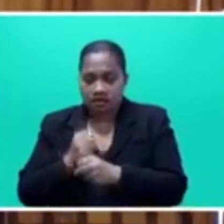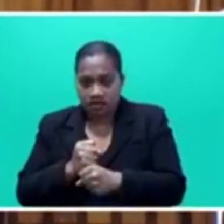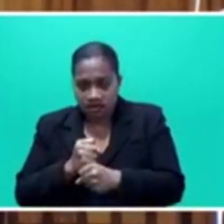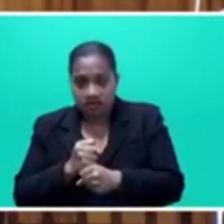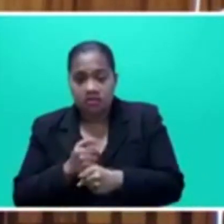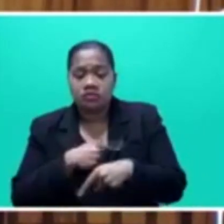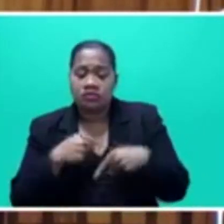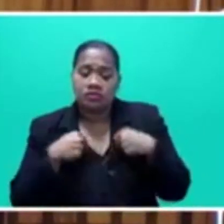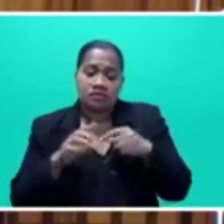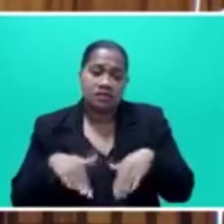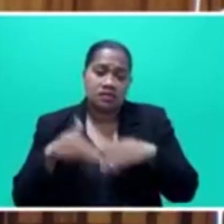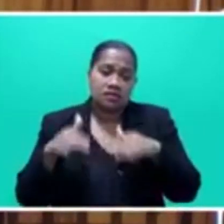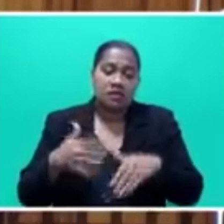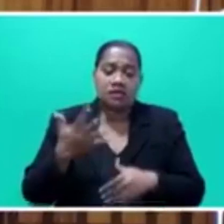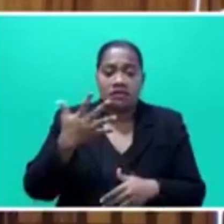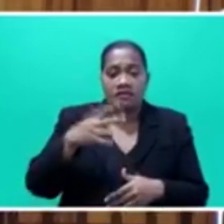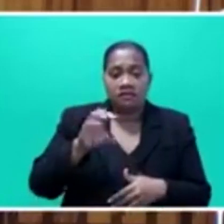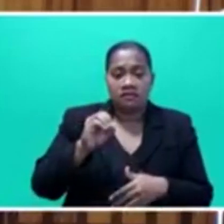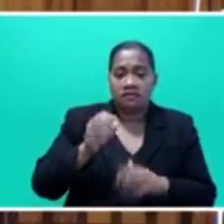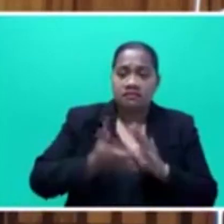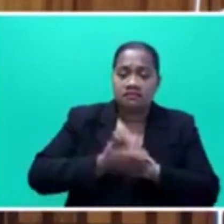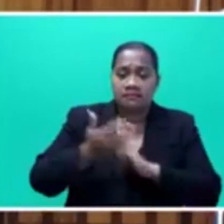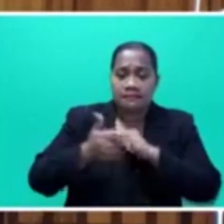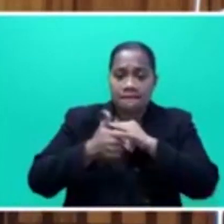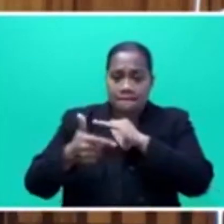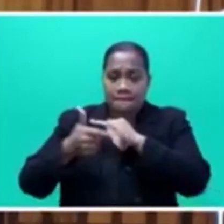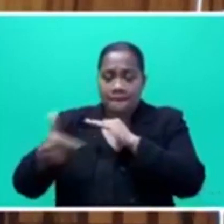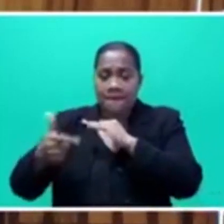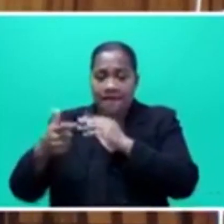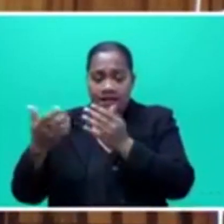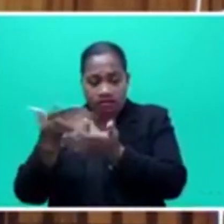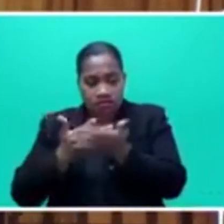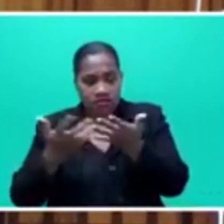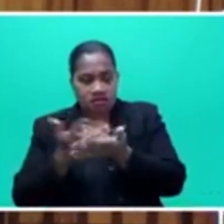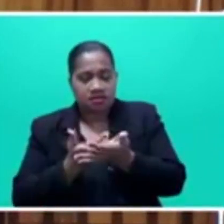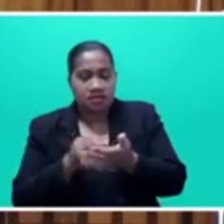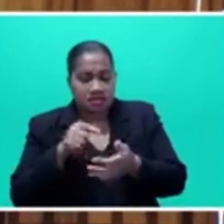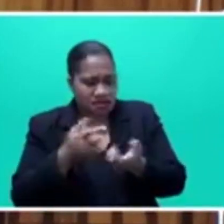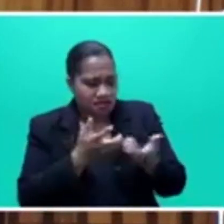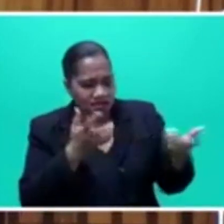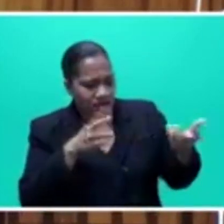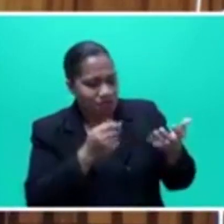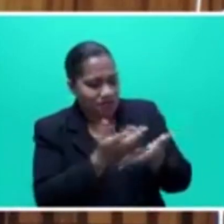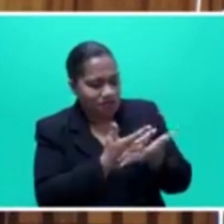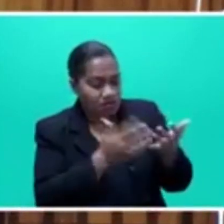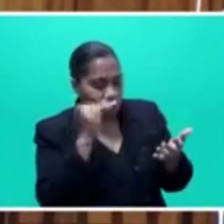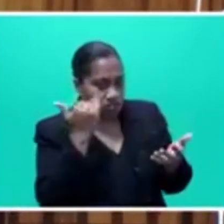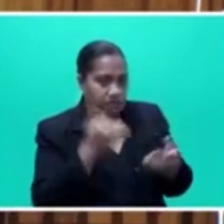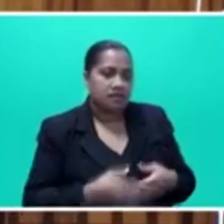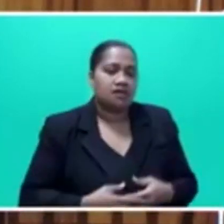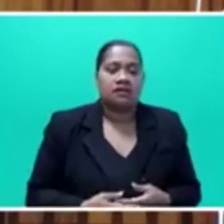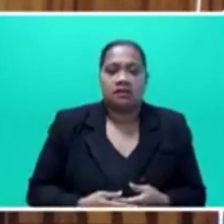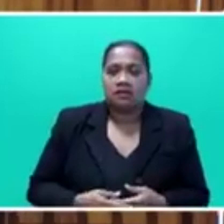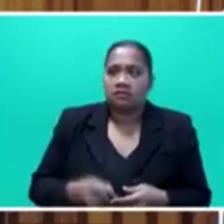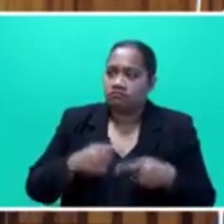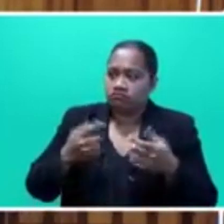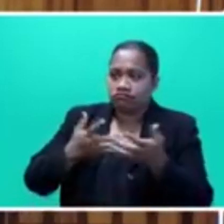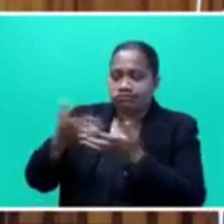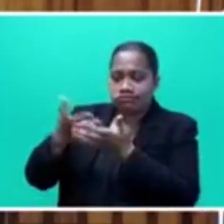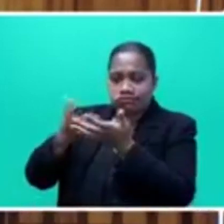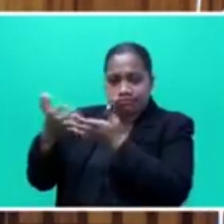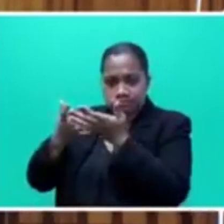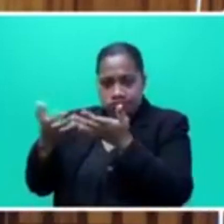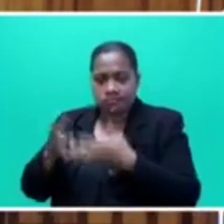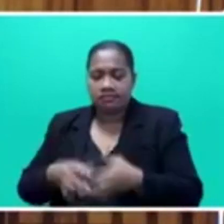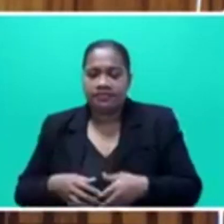We participated in over 50 high-level negotiations. This is apart from the negotiating room. Bilaterals and events, let alone the countless hours spent by our young